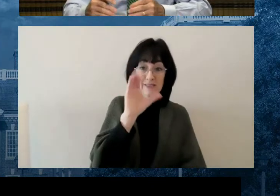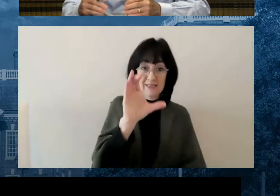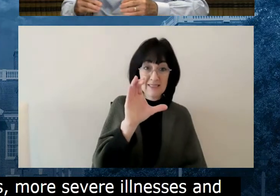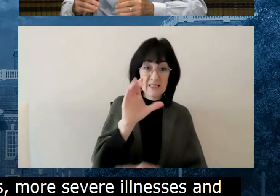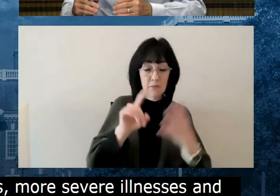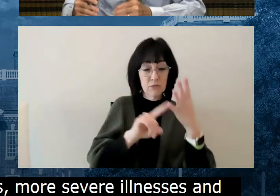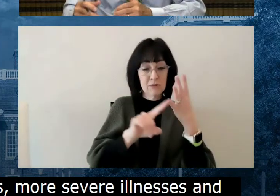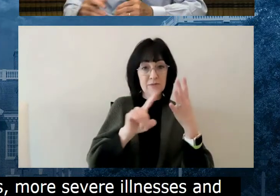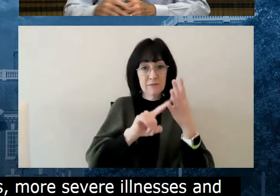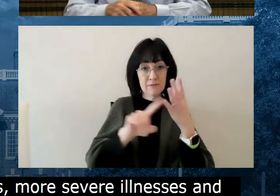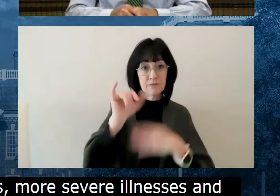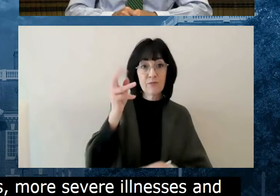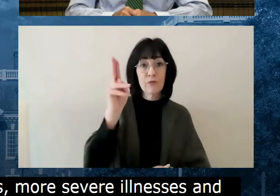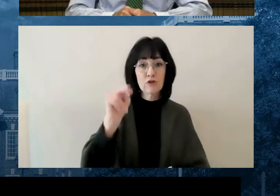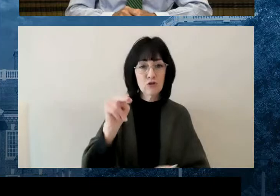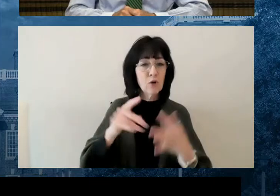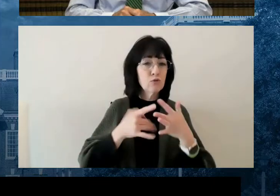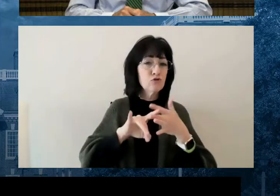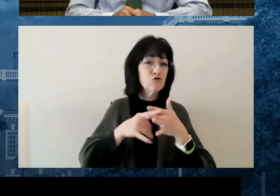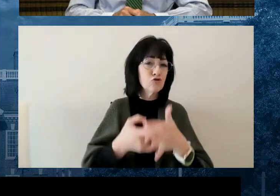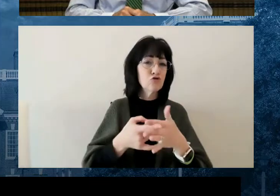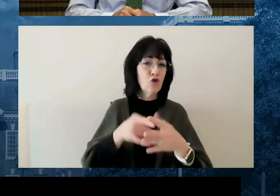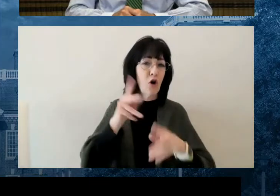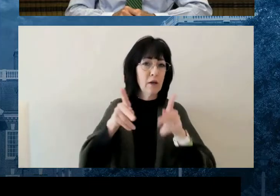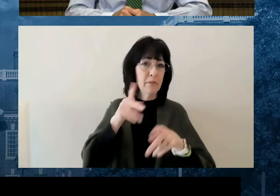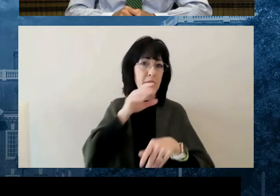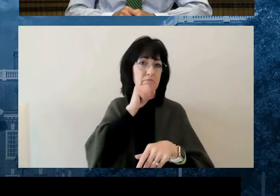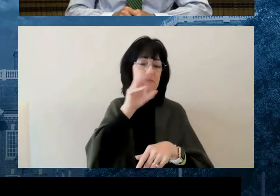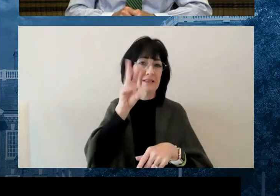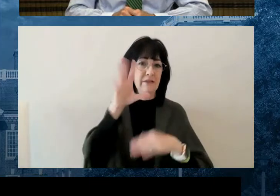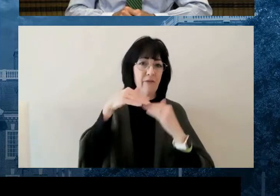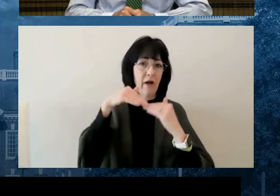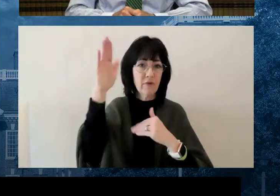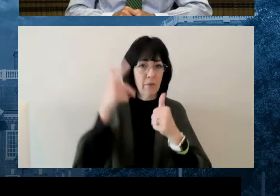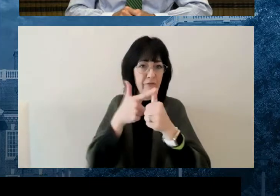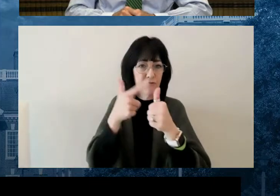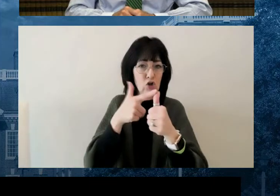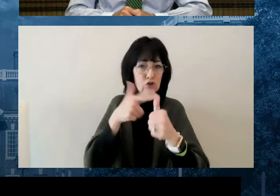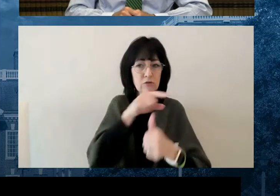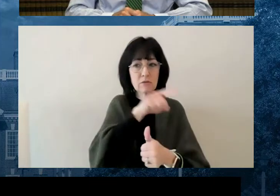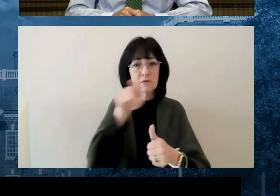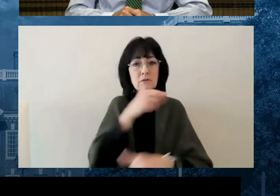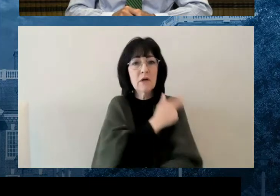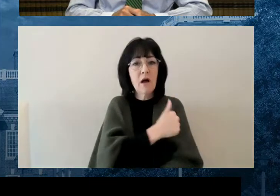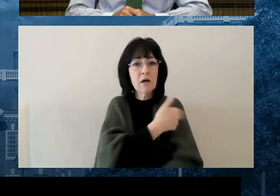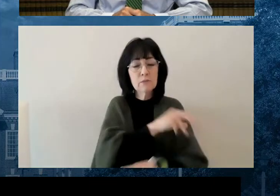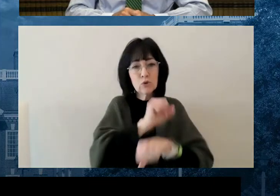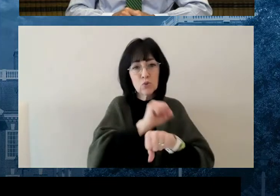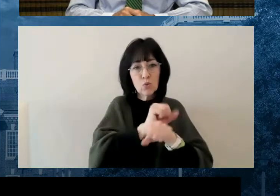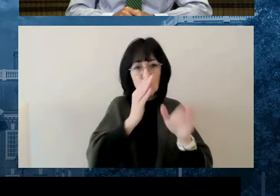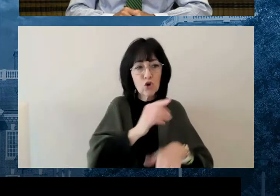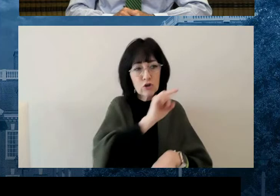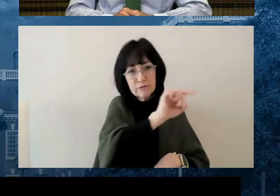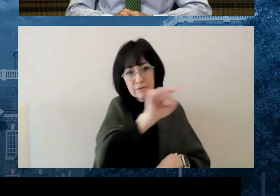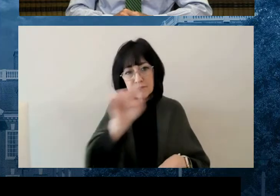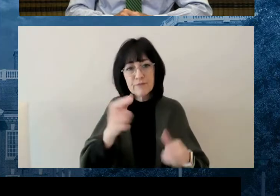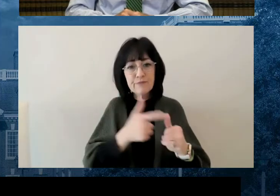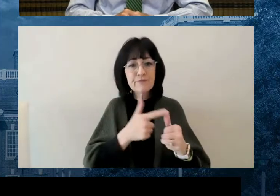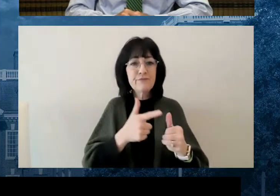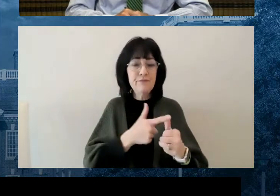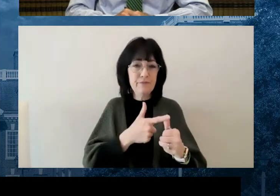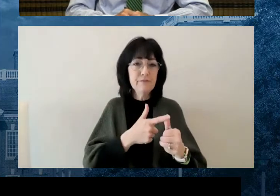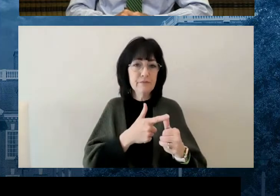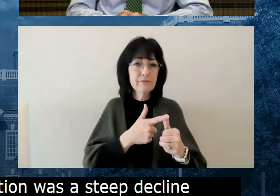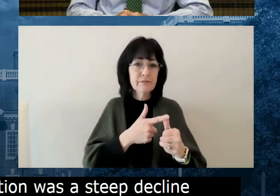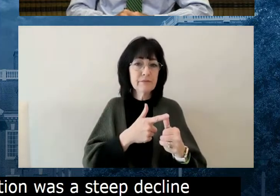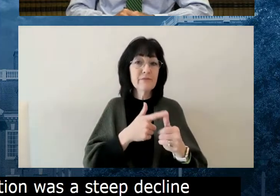65 and older, hospitalizations on a steep decline, down from 474 on January 12th